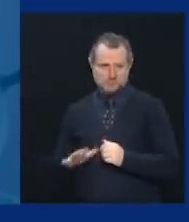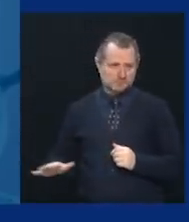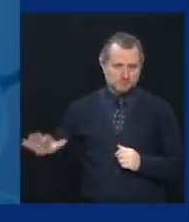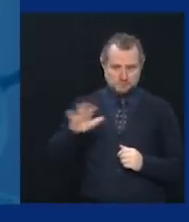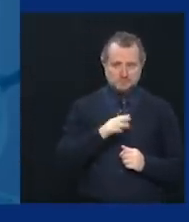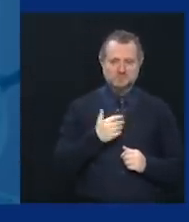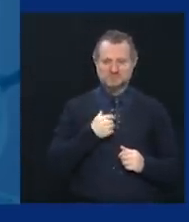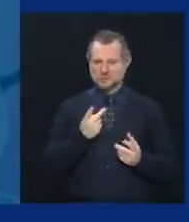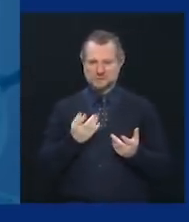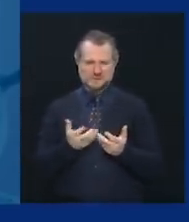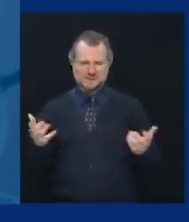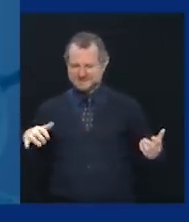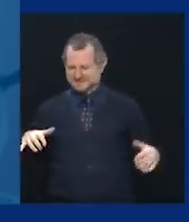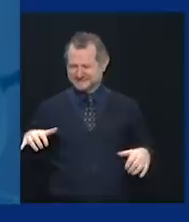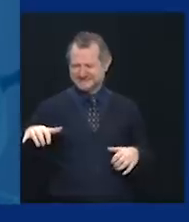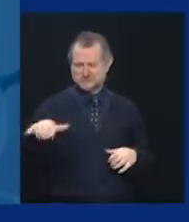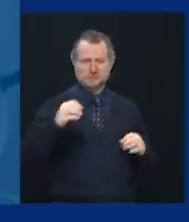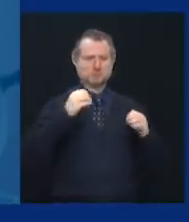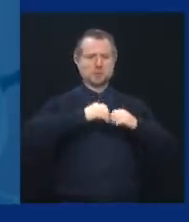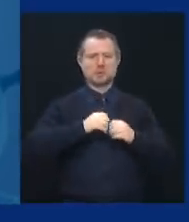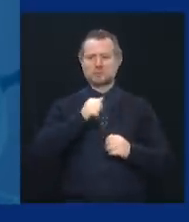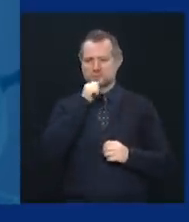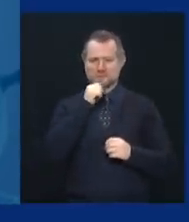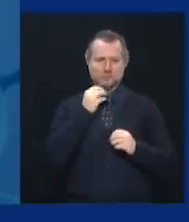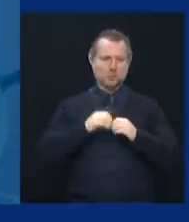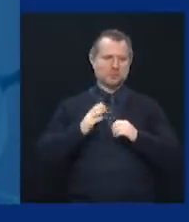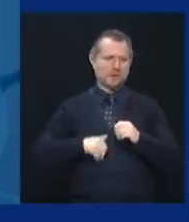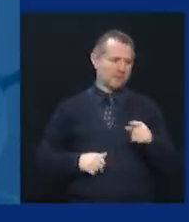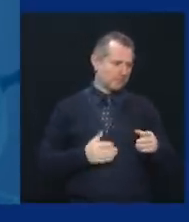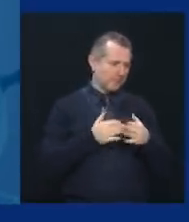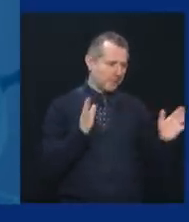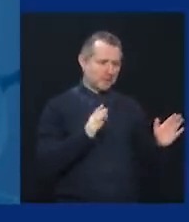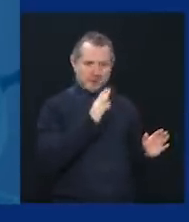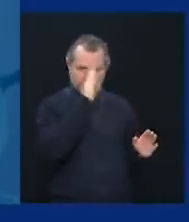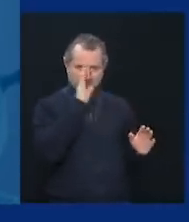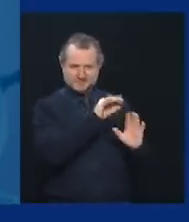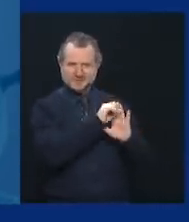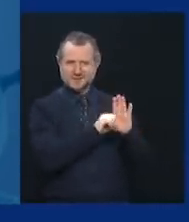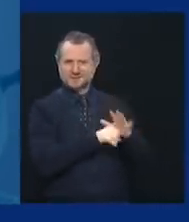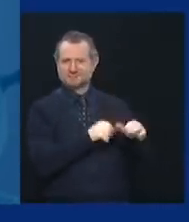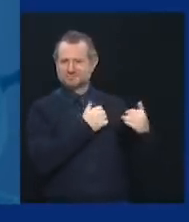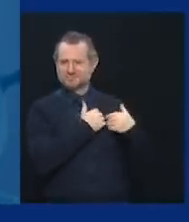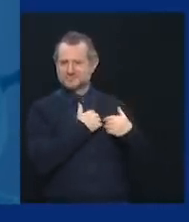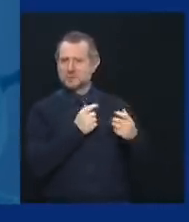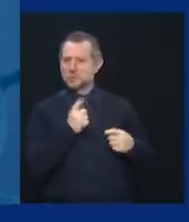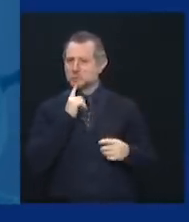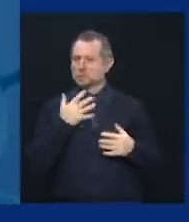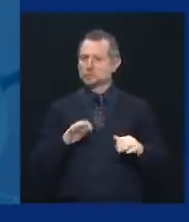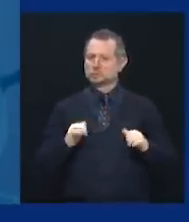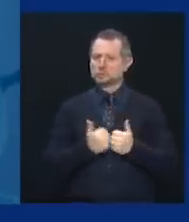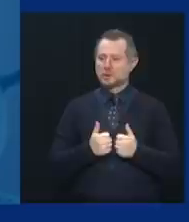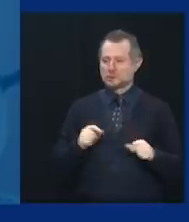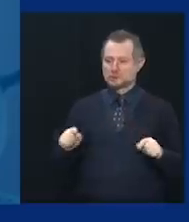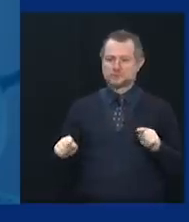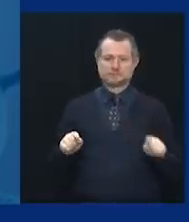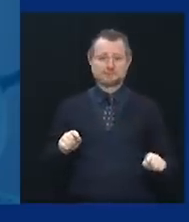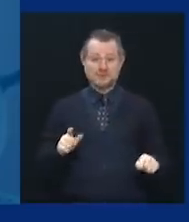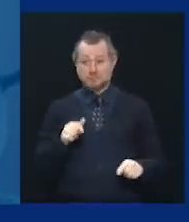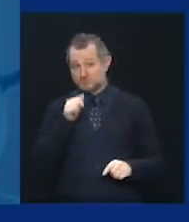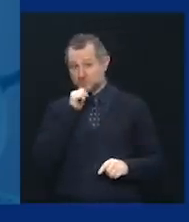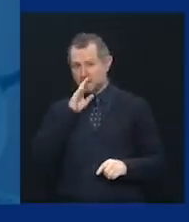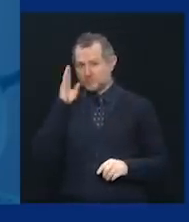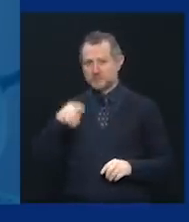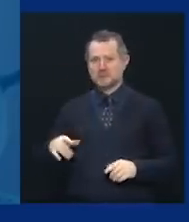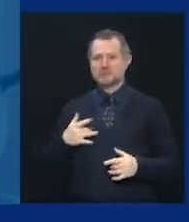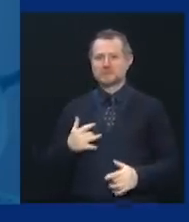bulk of our healthcare system are our private hospitals. That's been a challenge for us here because these are private hospitals who basically